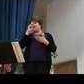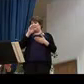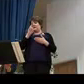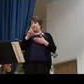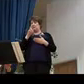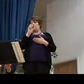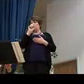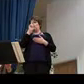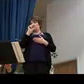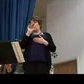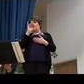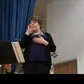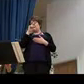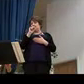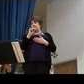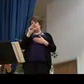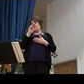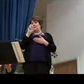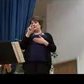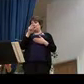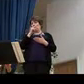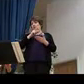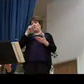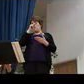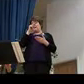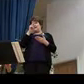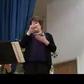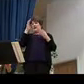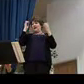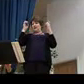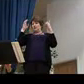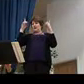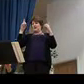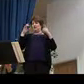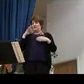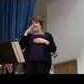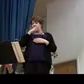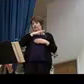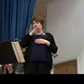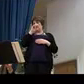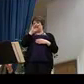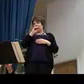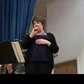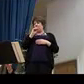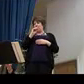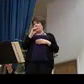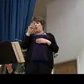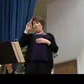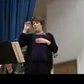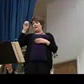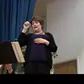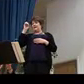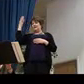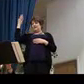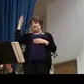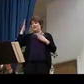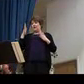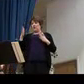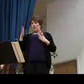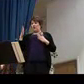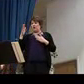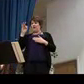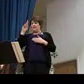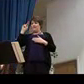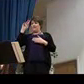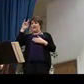Tim Reese, our student speaker. Dr. Frank Lyons, Director of Health Sciences Division.